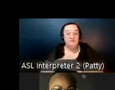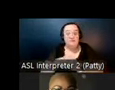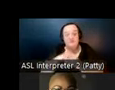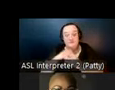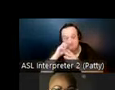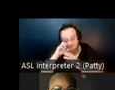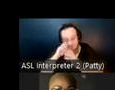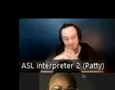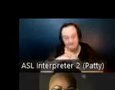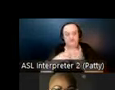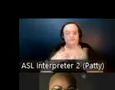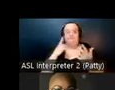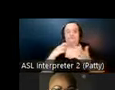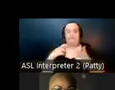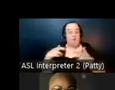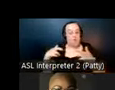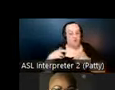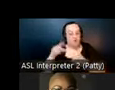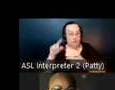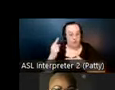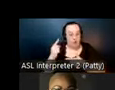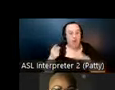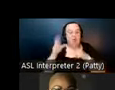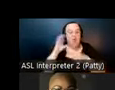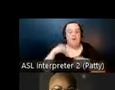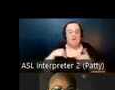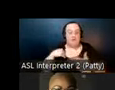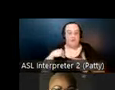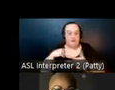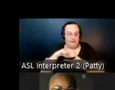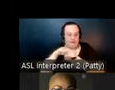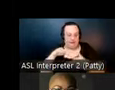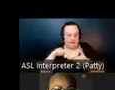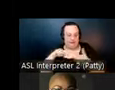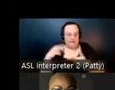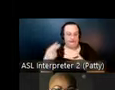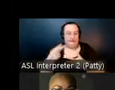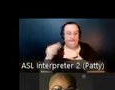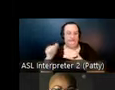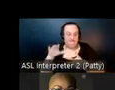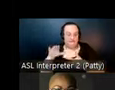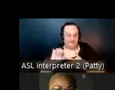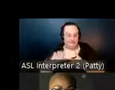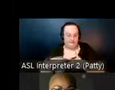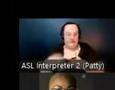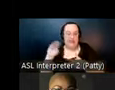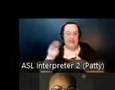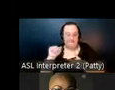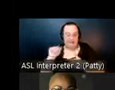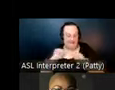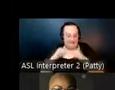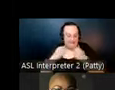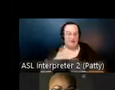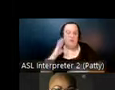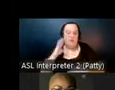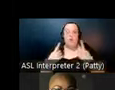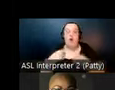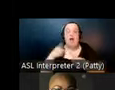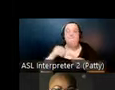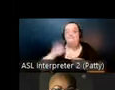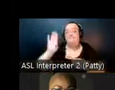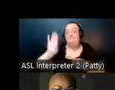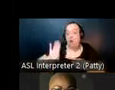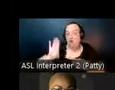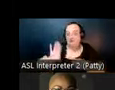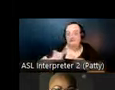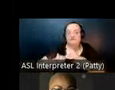So for Region 1, there's going to be three HACE MAT teams. We'll have one in Boston, another one in